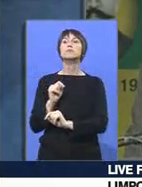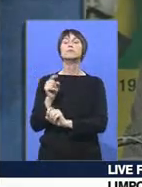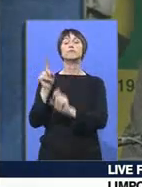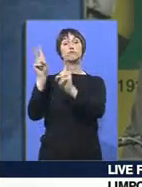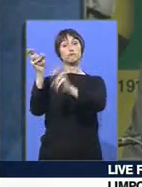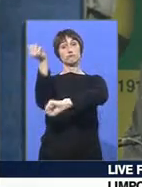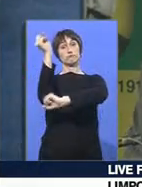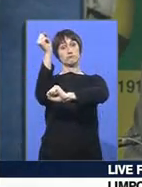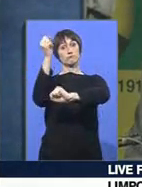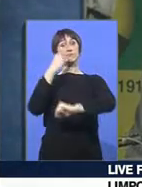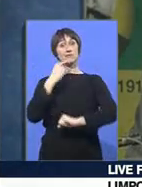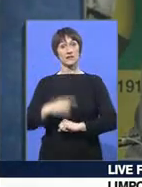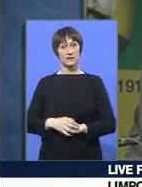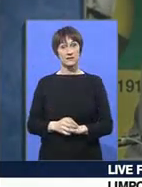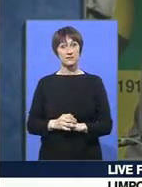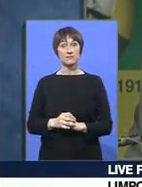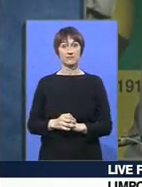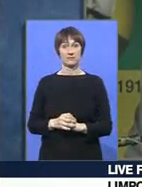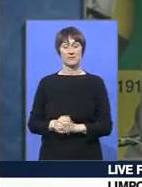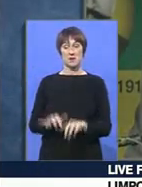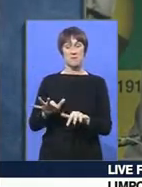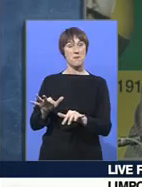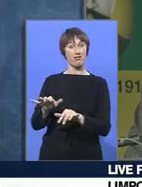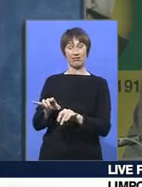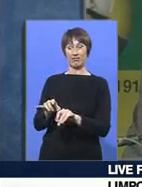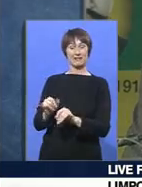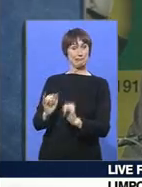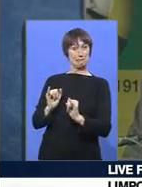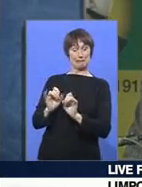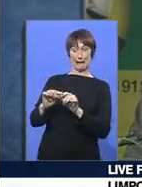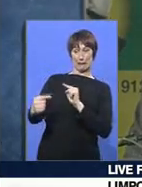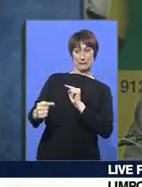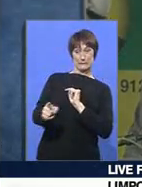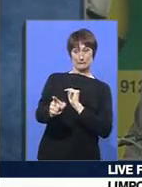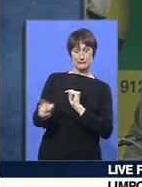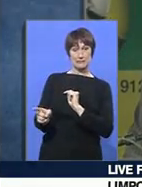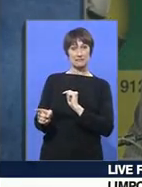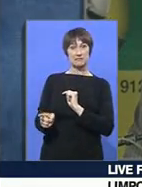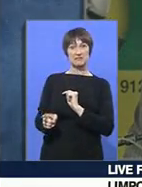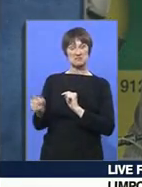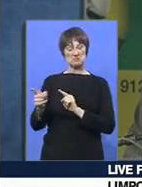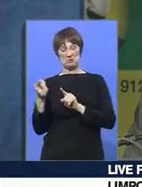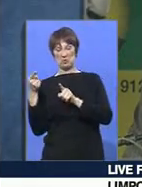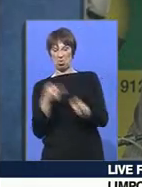"Our enemies condemned Nelson Mandela. You are honoring him.